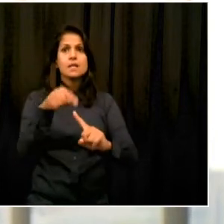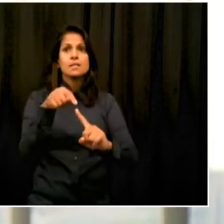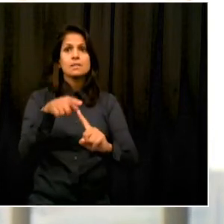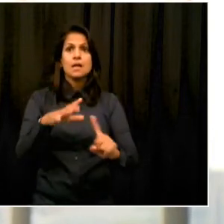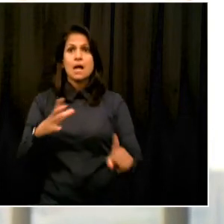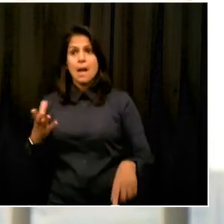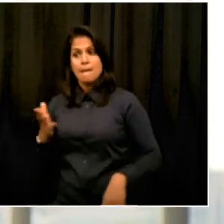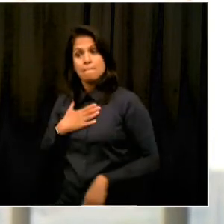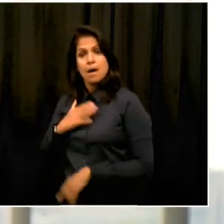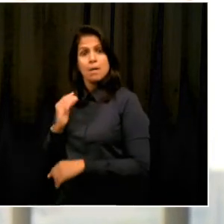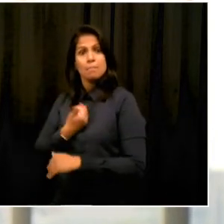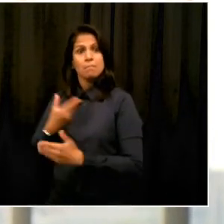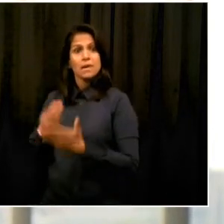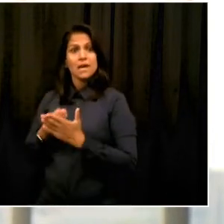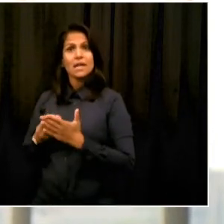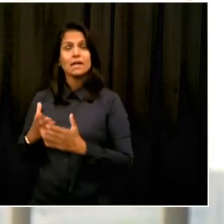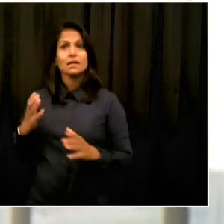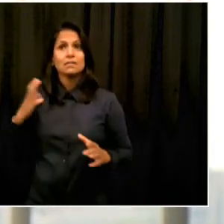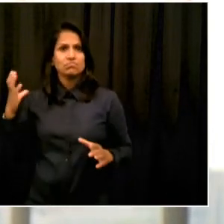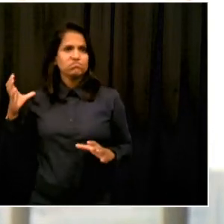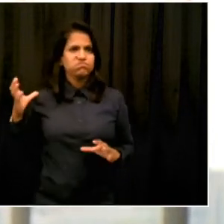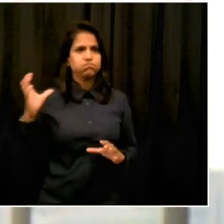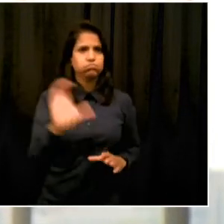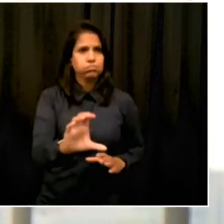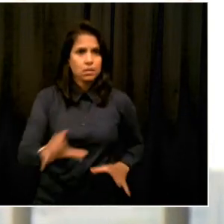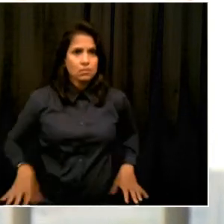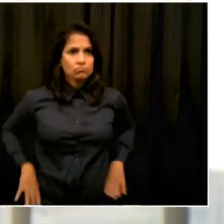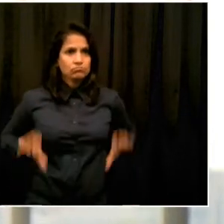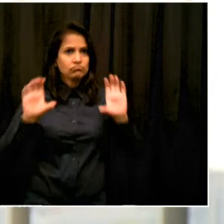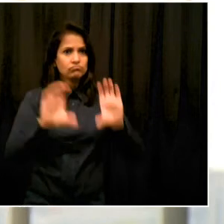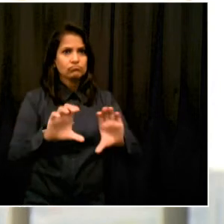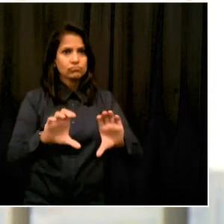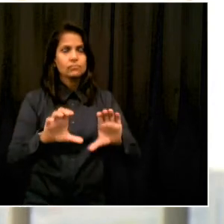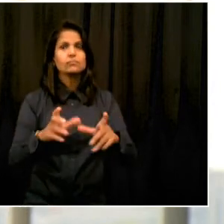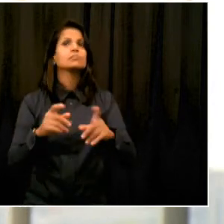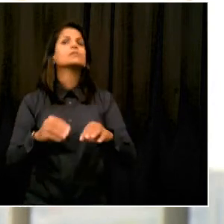community, the opportunities for research